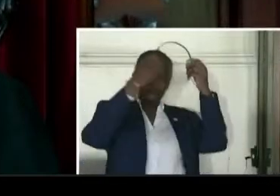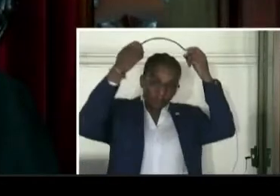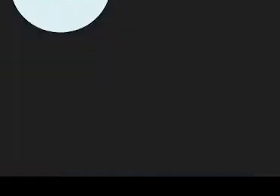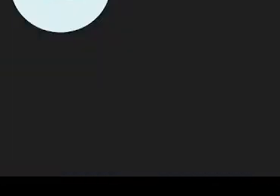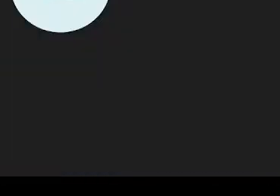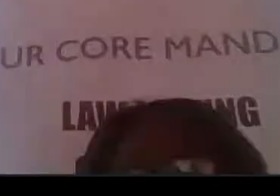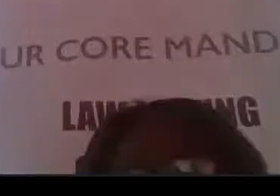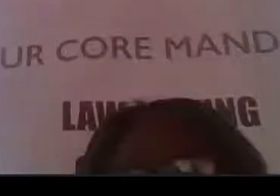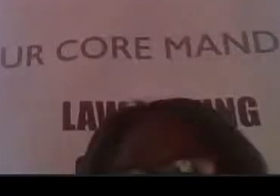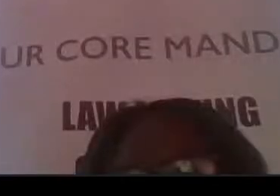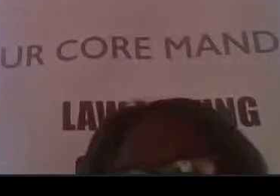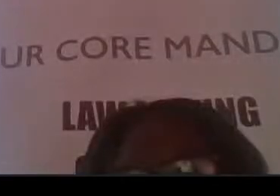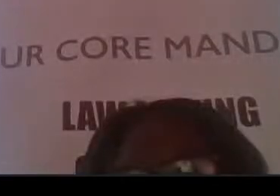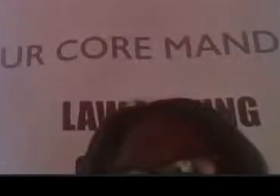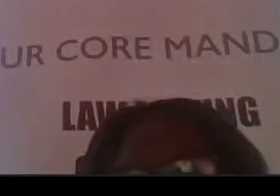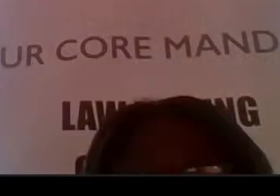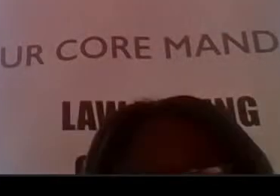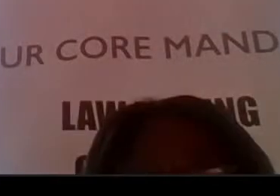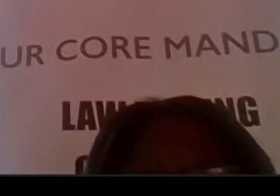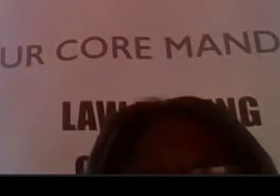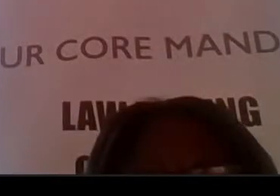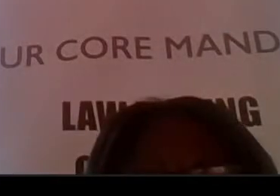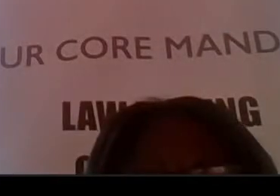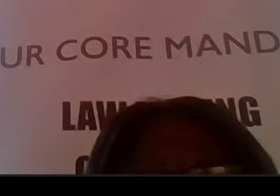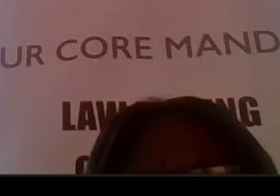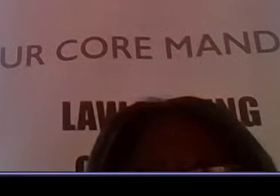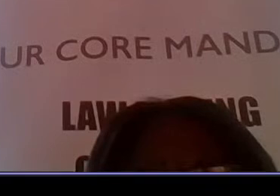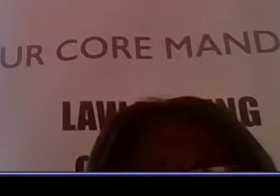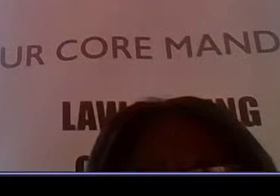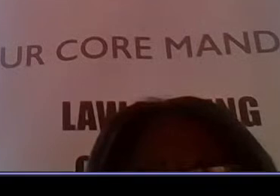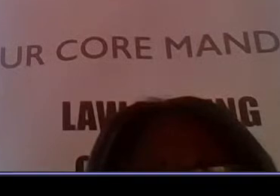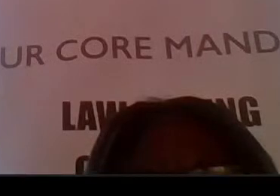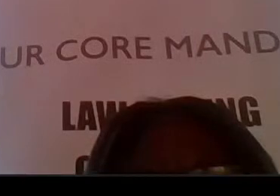the IFP for 5 minutes.